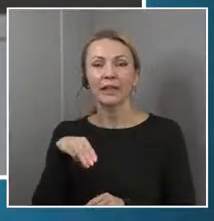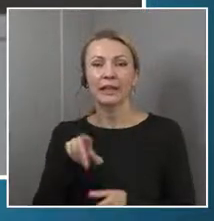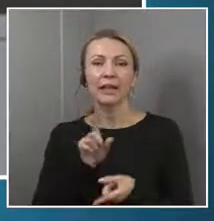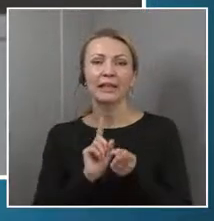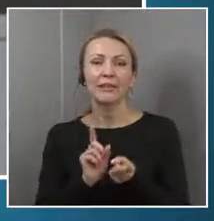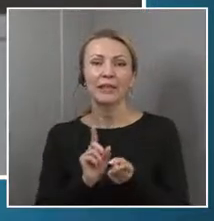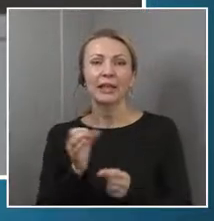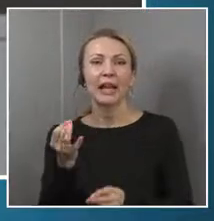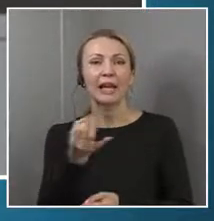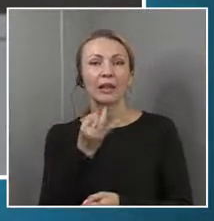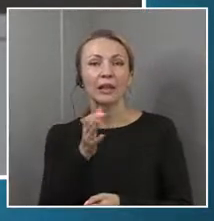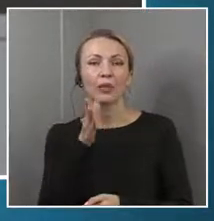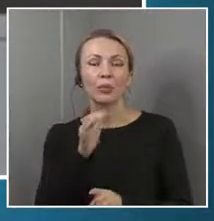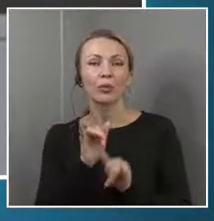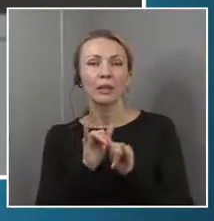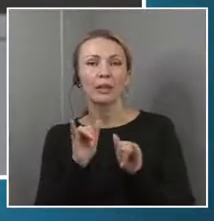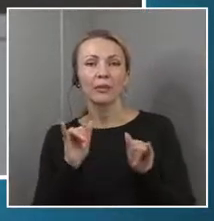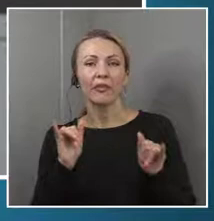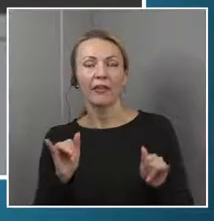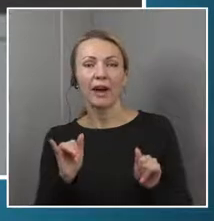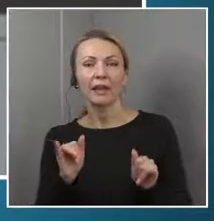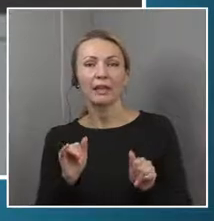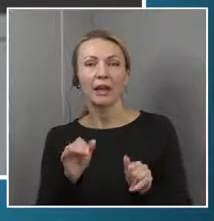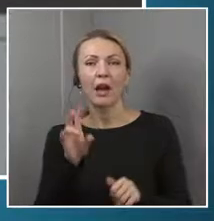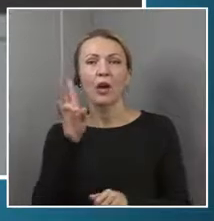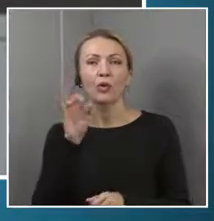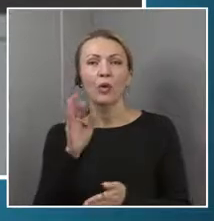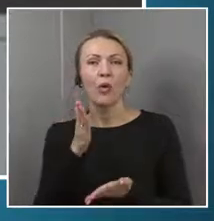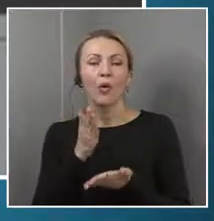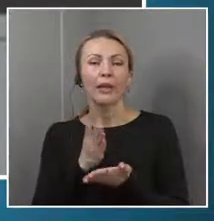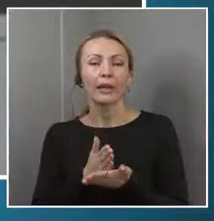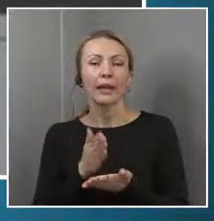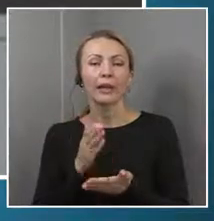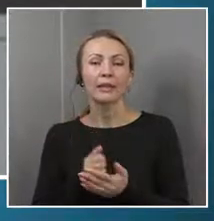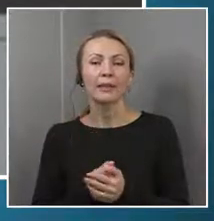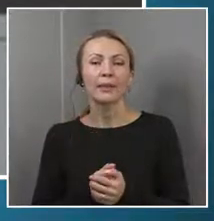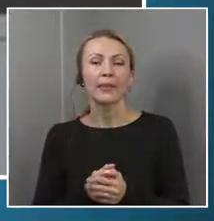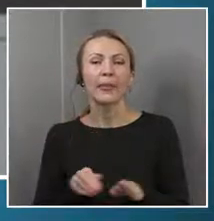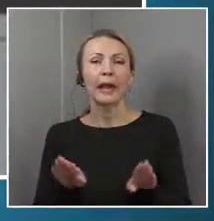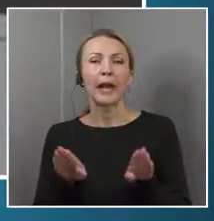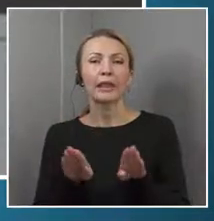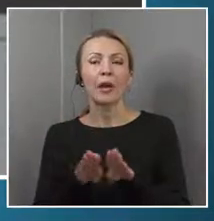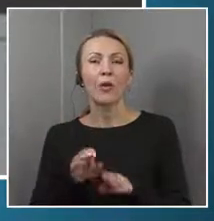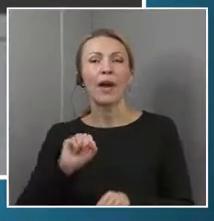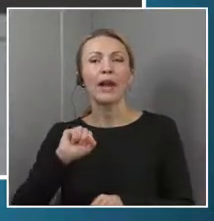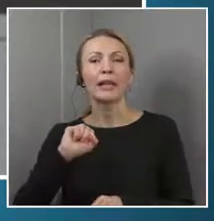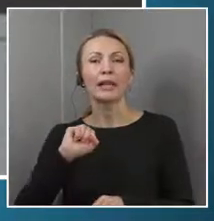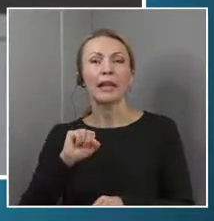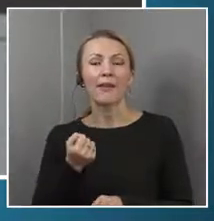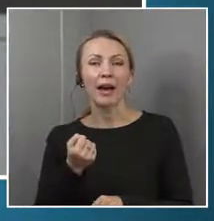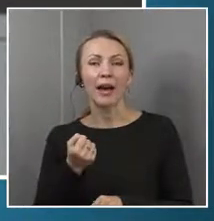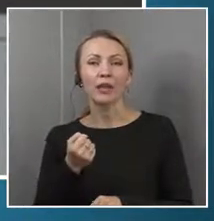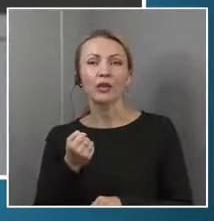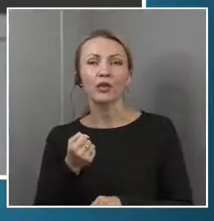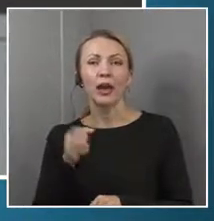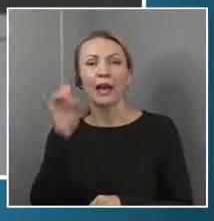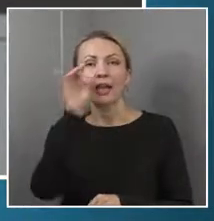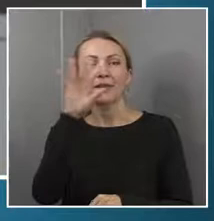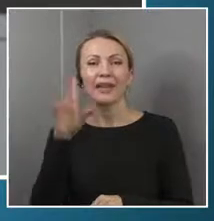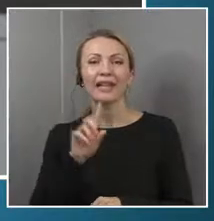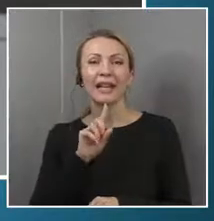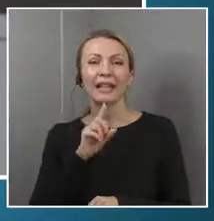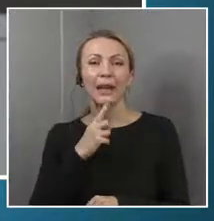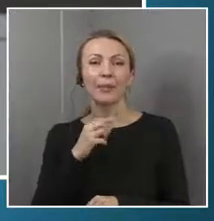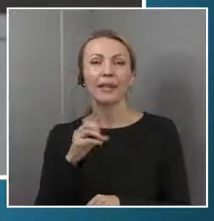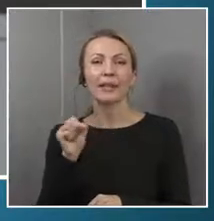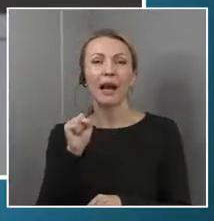would be happy to have these paintings. And I believe that this period, works from this period will be